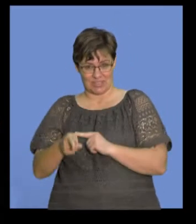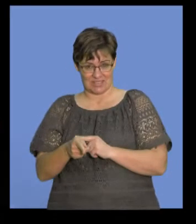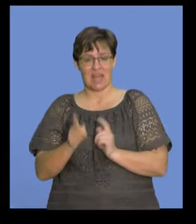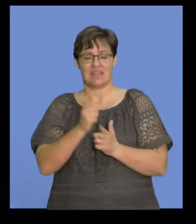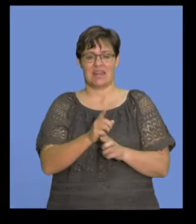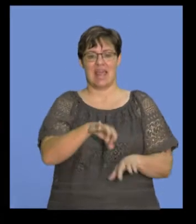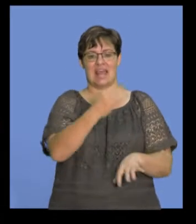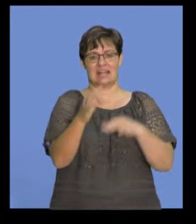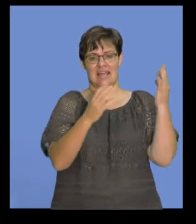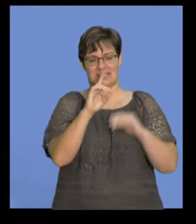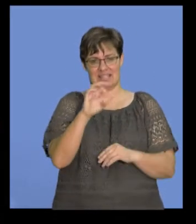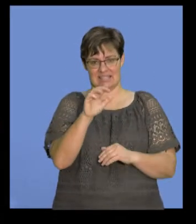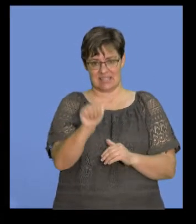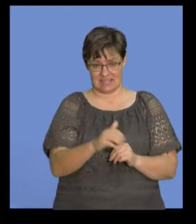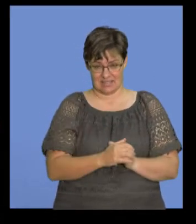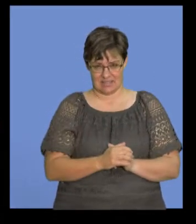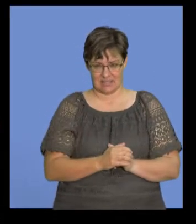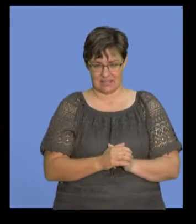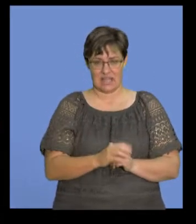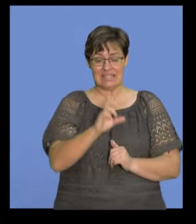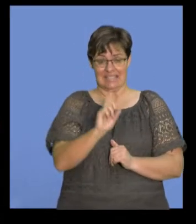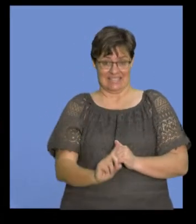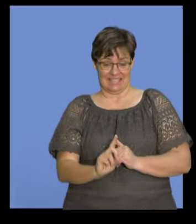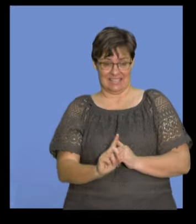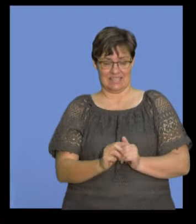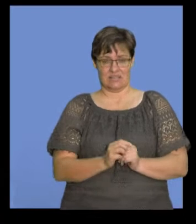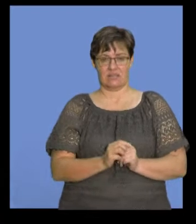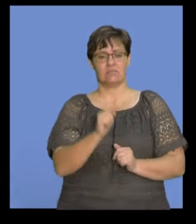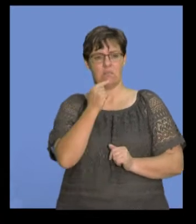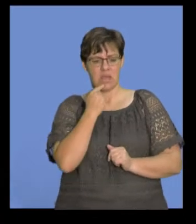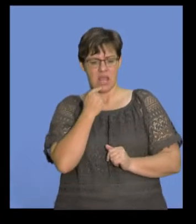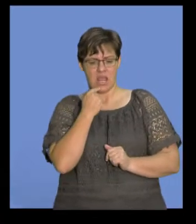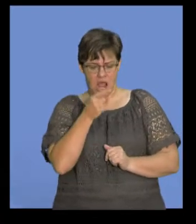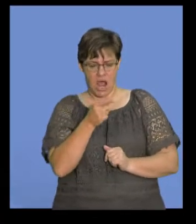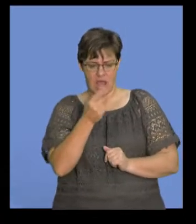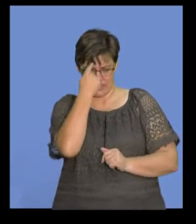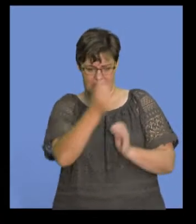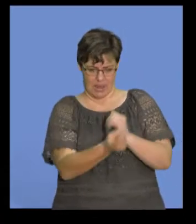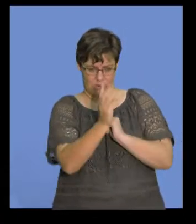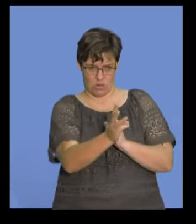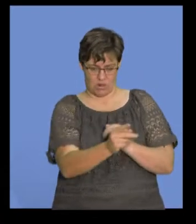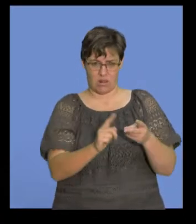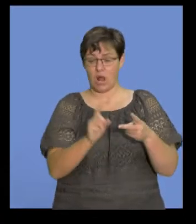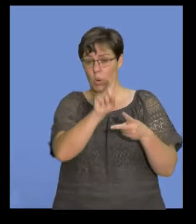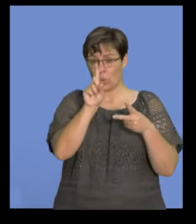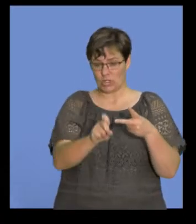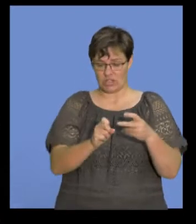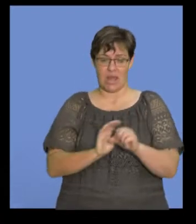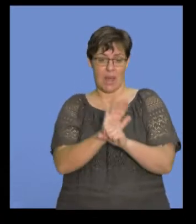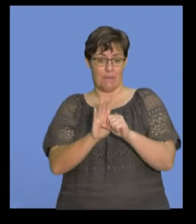and analyze data. And option D is state your hypothesis, ask a question, do